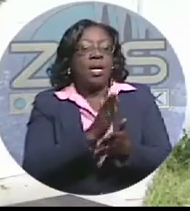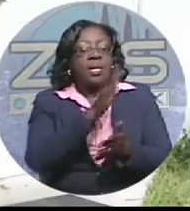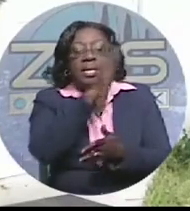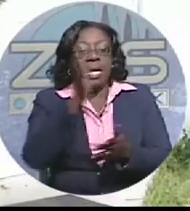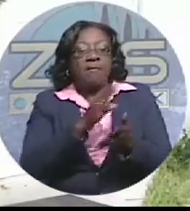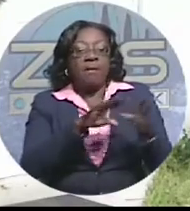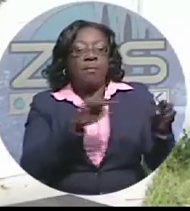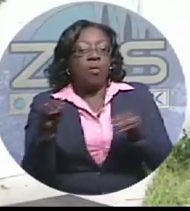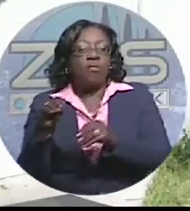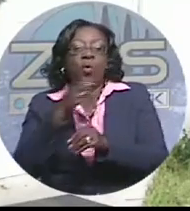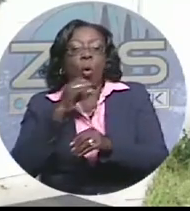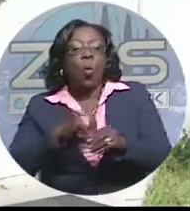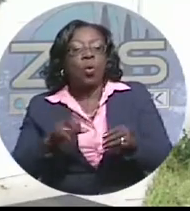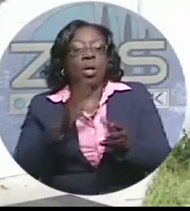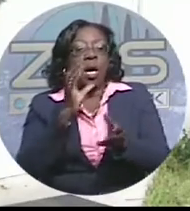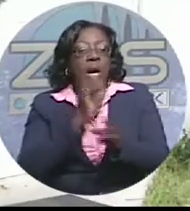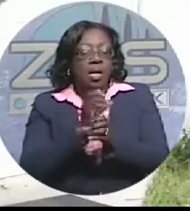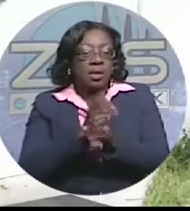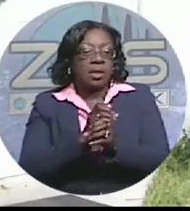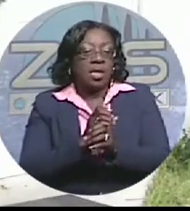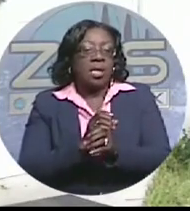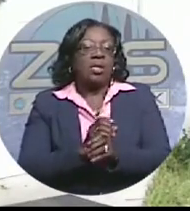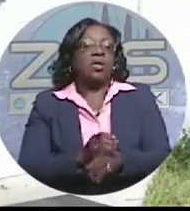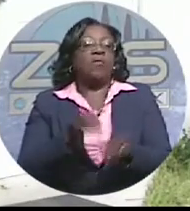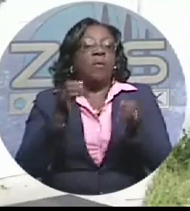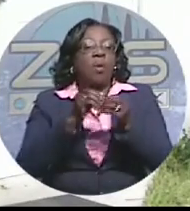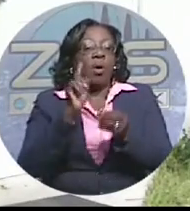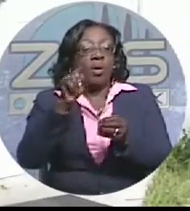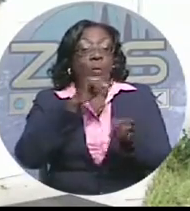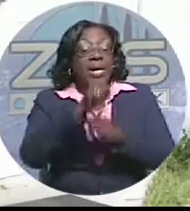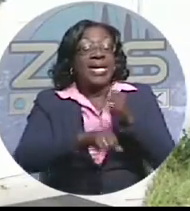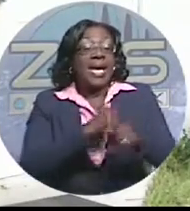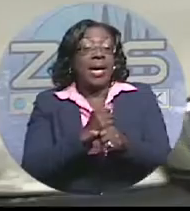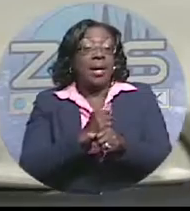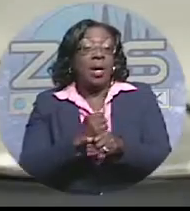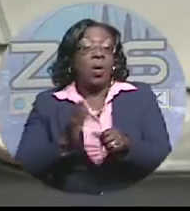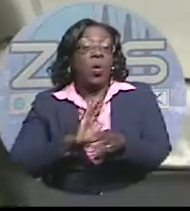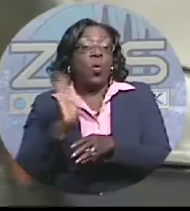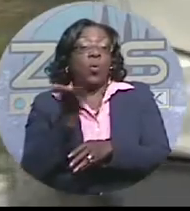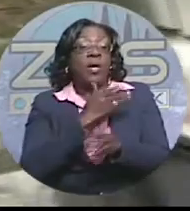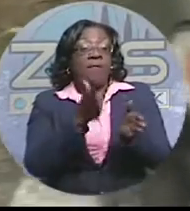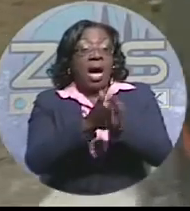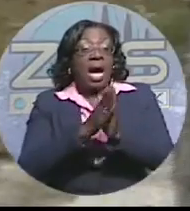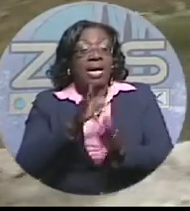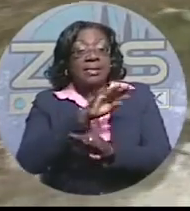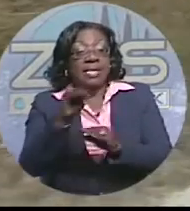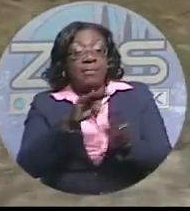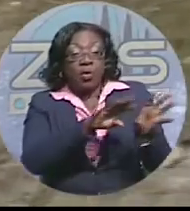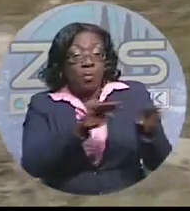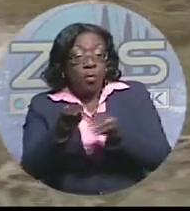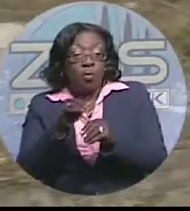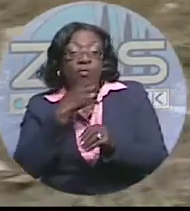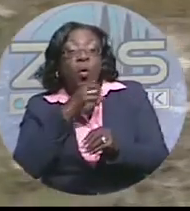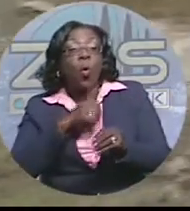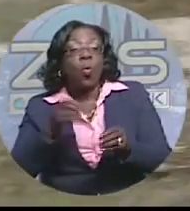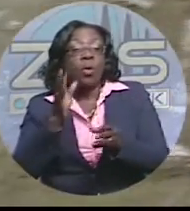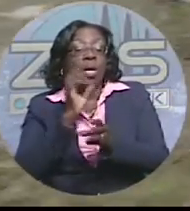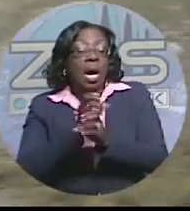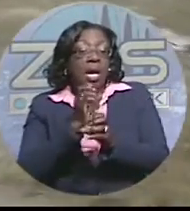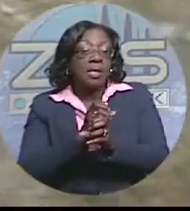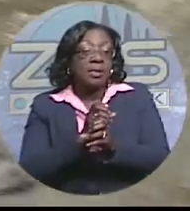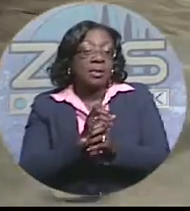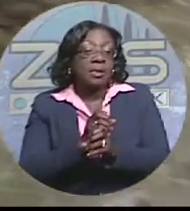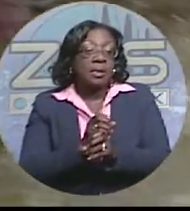persons for more than a year, and we are targeting them today, that we're going to shut them down. Those garages and also the